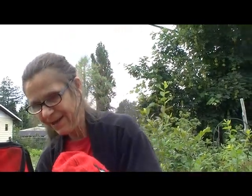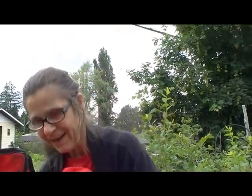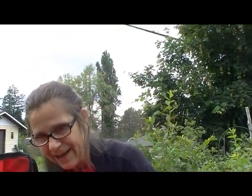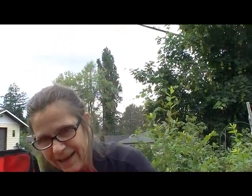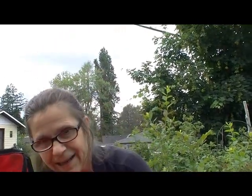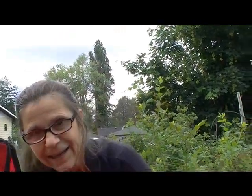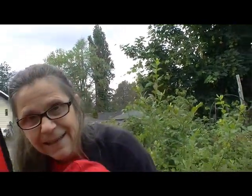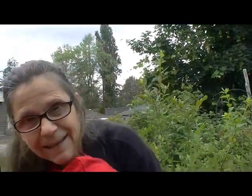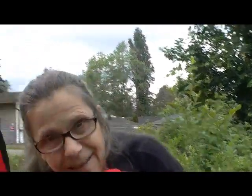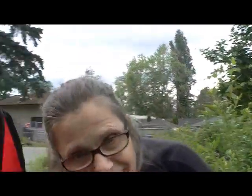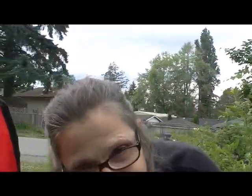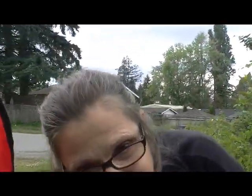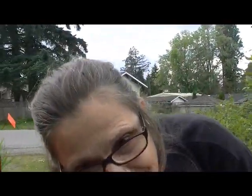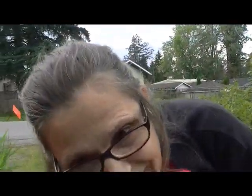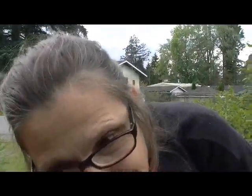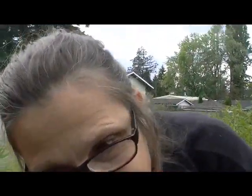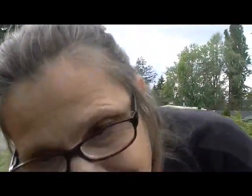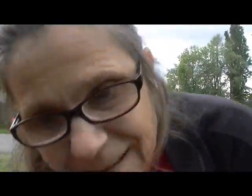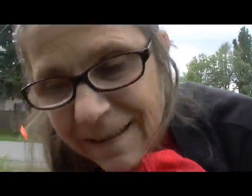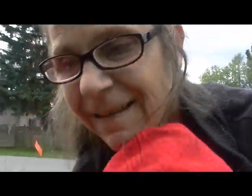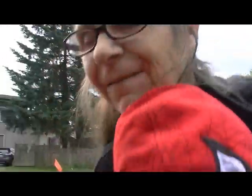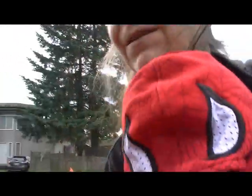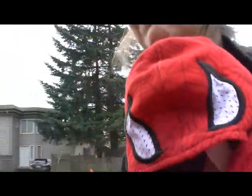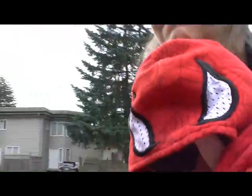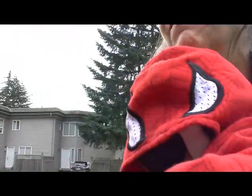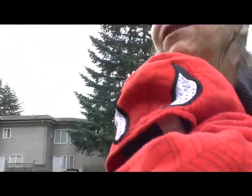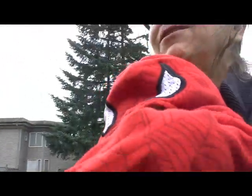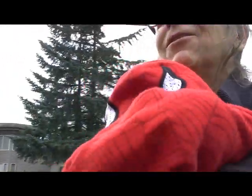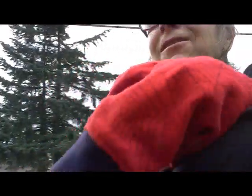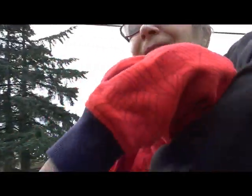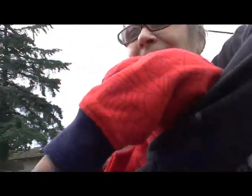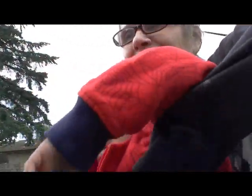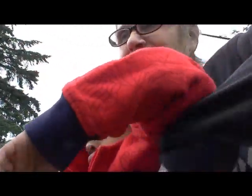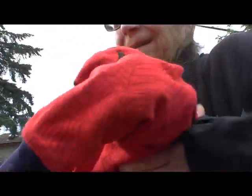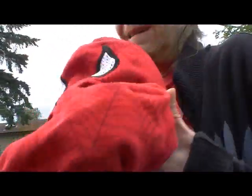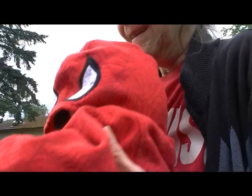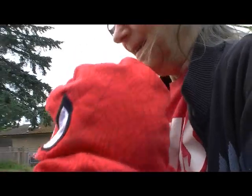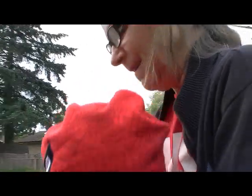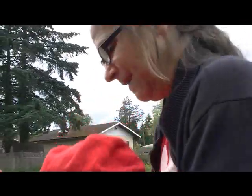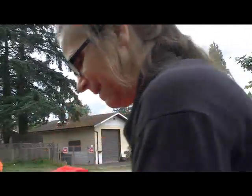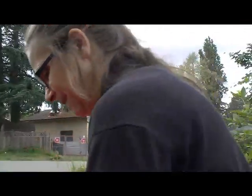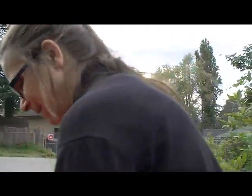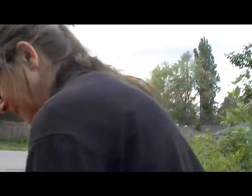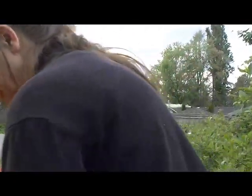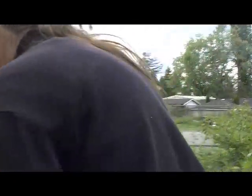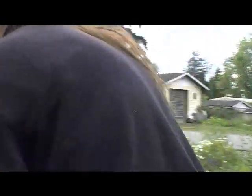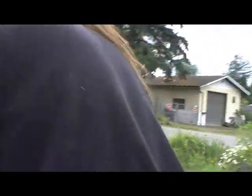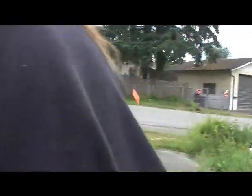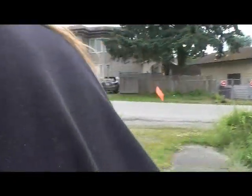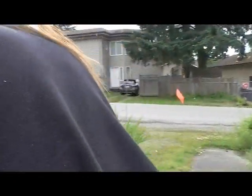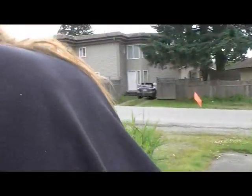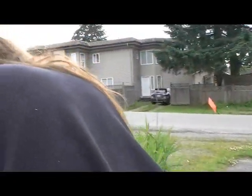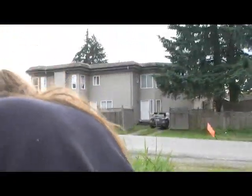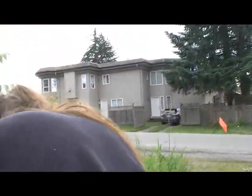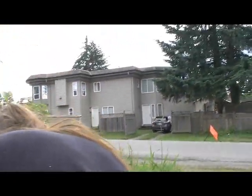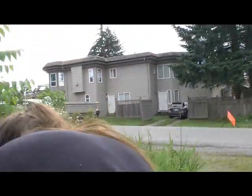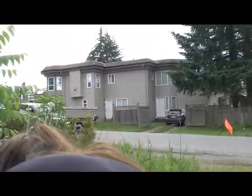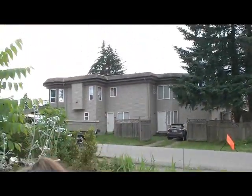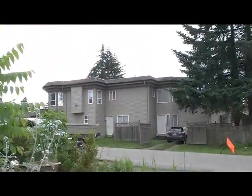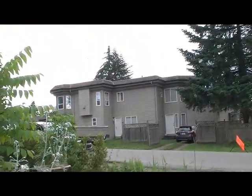buy what? Jar of smokes, maybe. Oh, definitely jars. Yeah. Yeah. Just